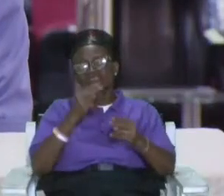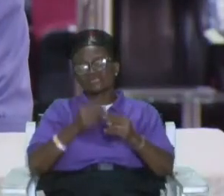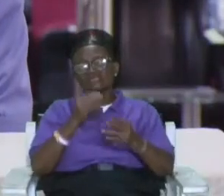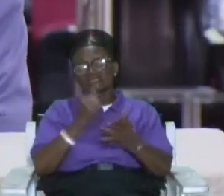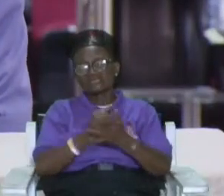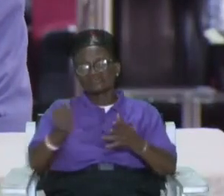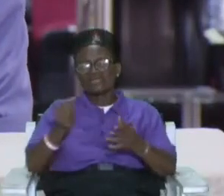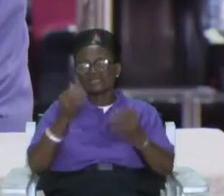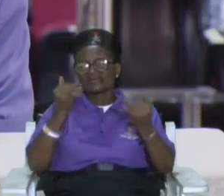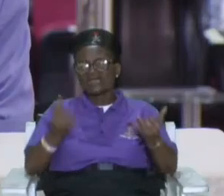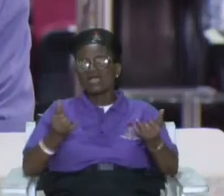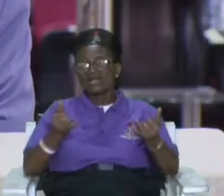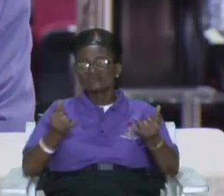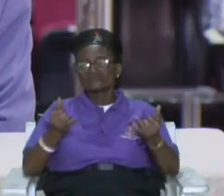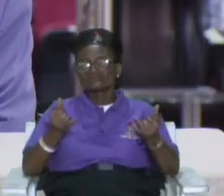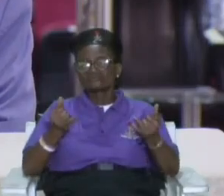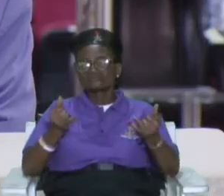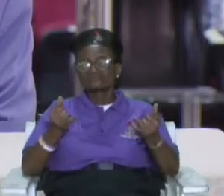Now,